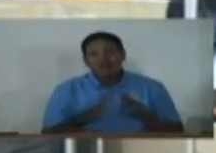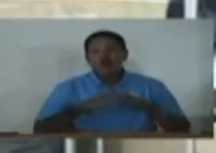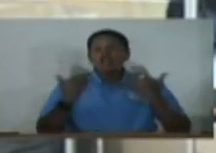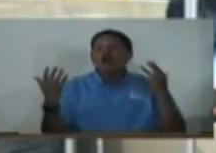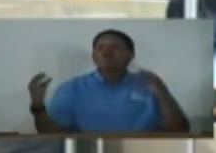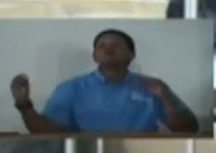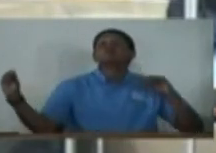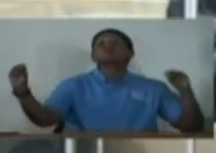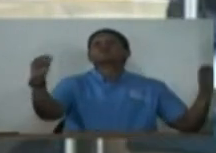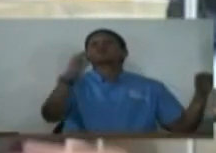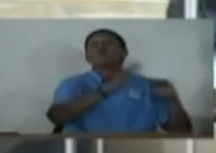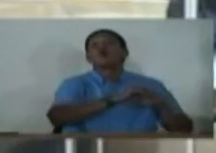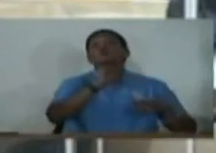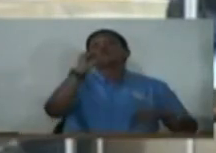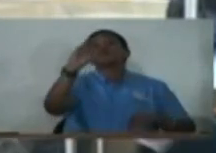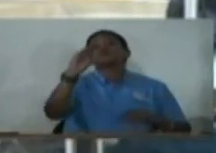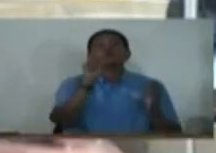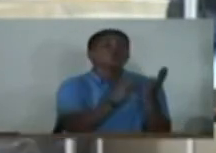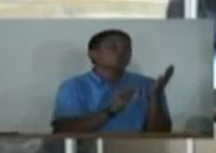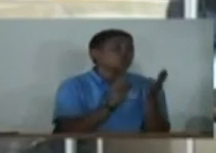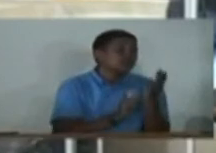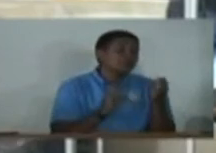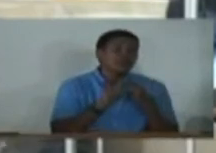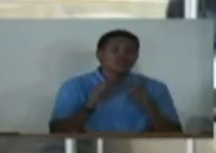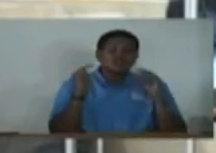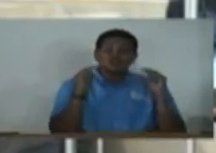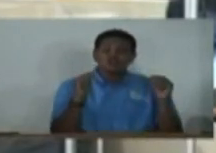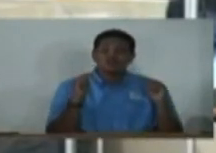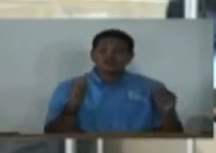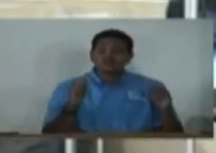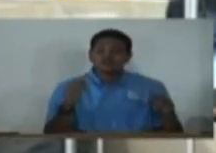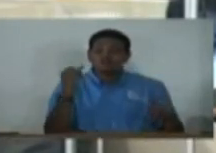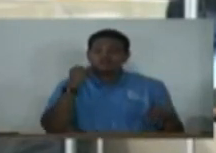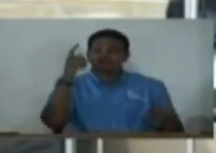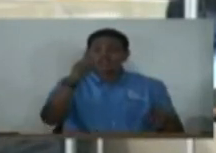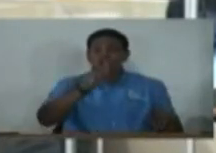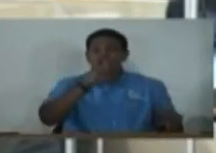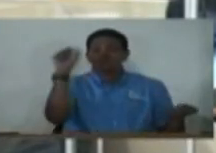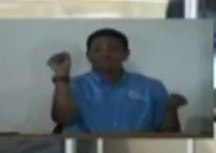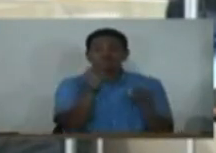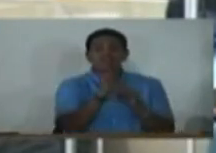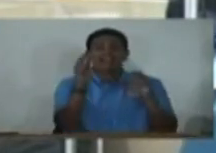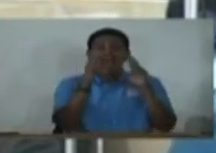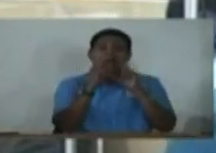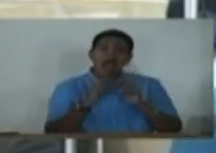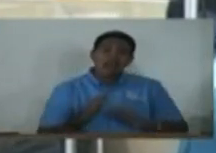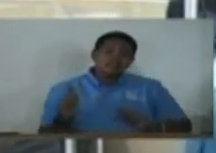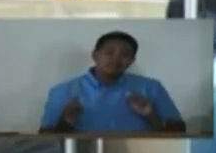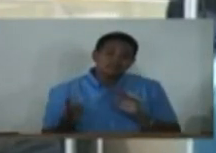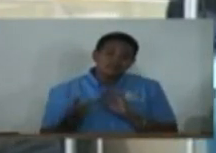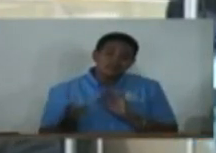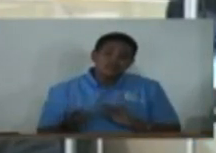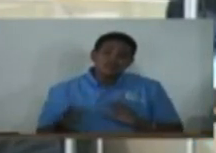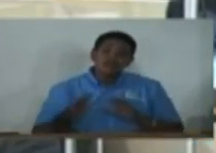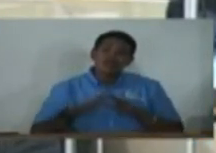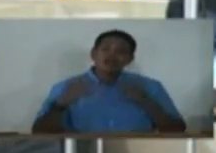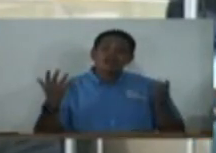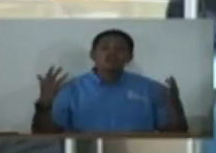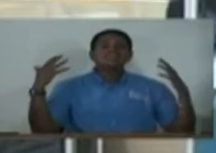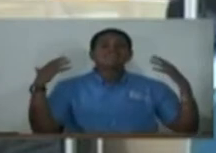media, carried in newspapers and news, if you really analyze it, it is a lot of